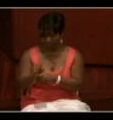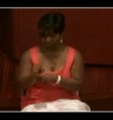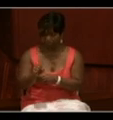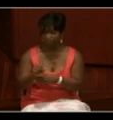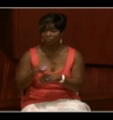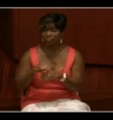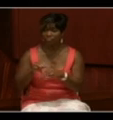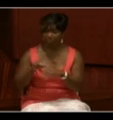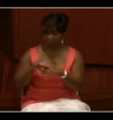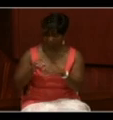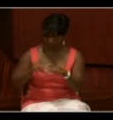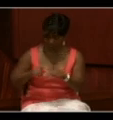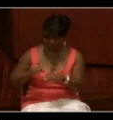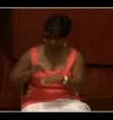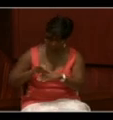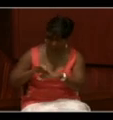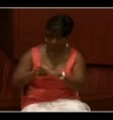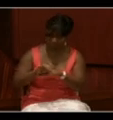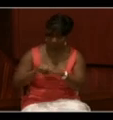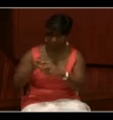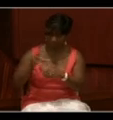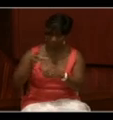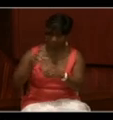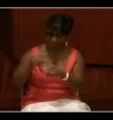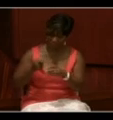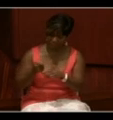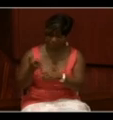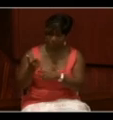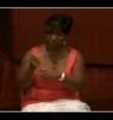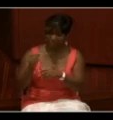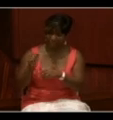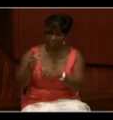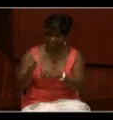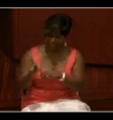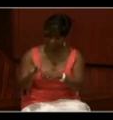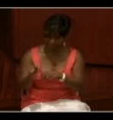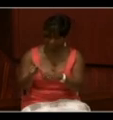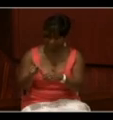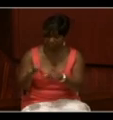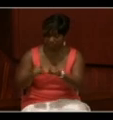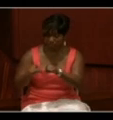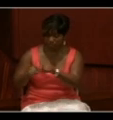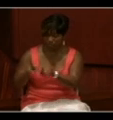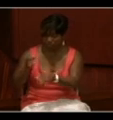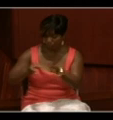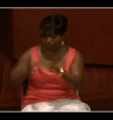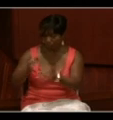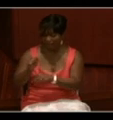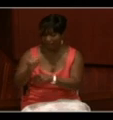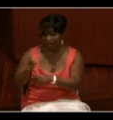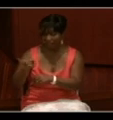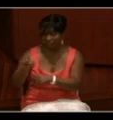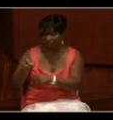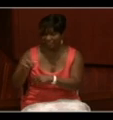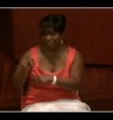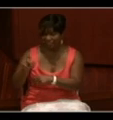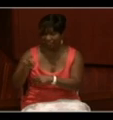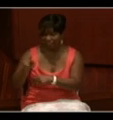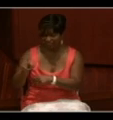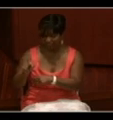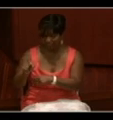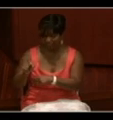beginning, as well as court affidavits, also dating to the 1880s and 1890s. Now,